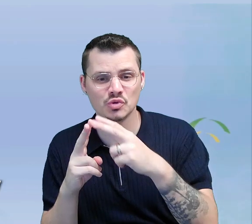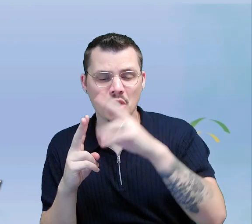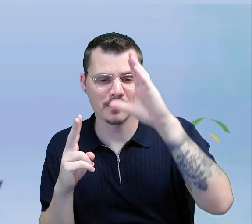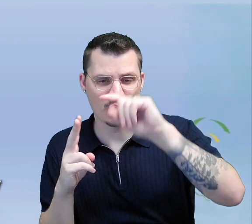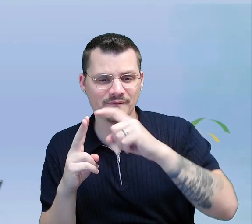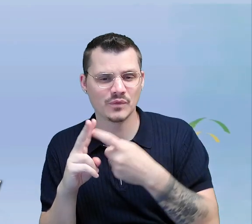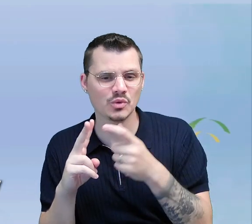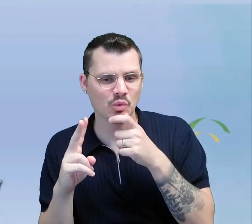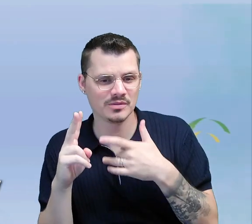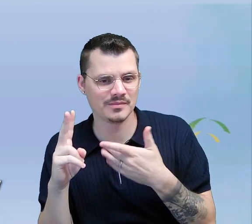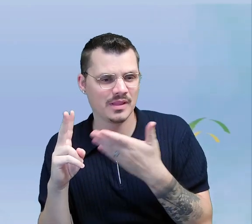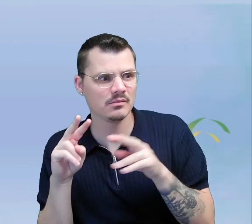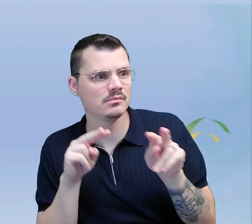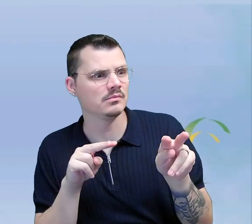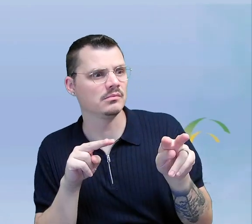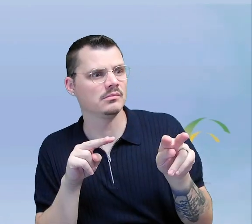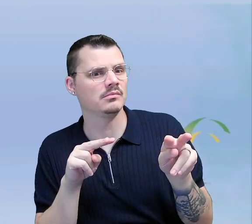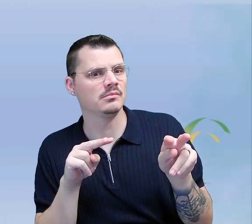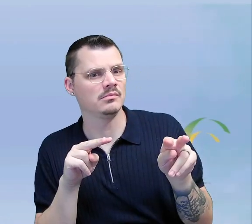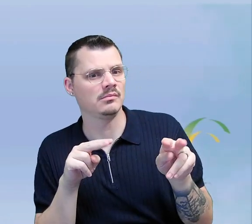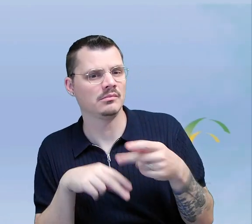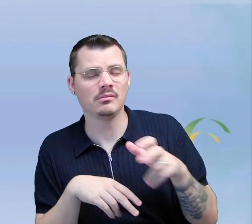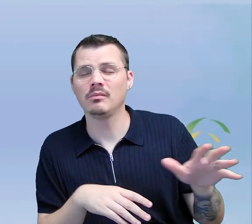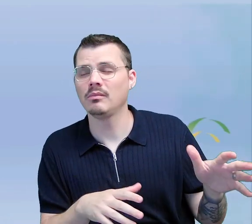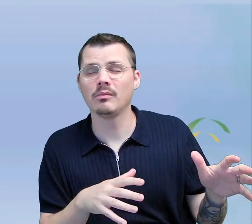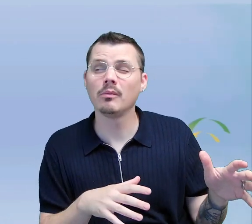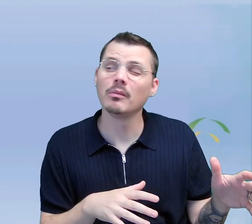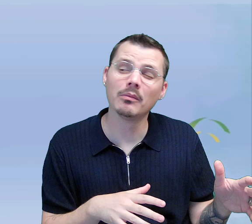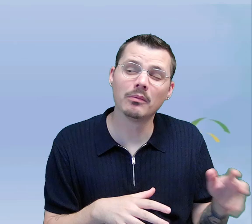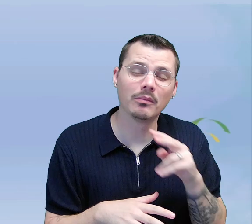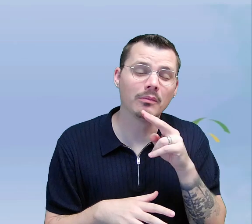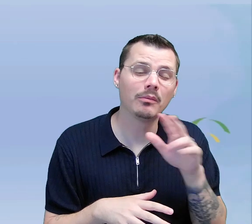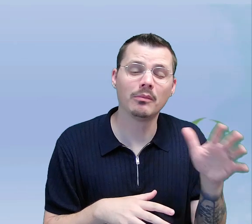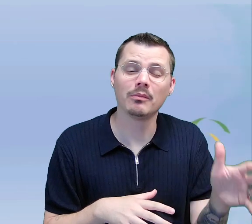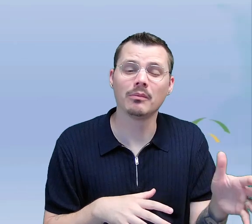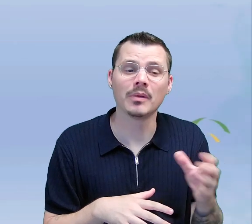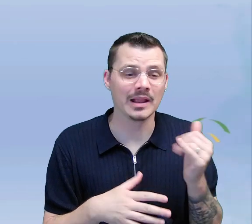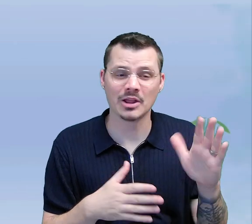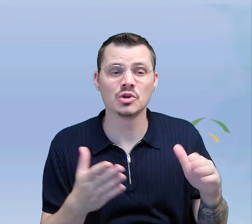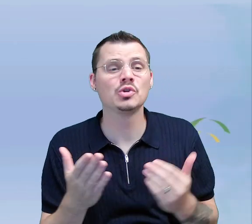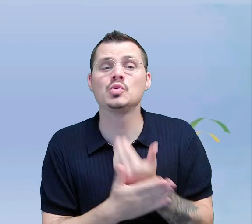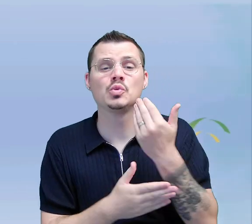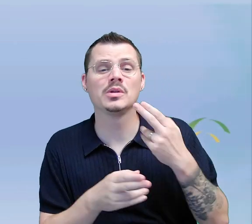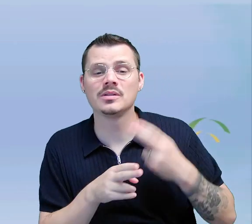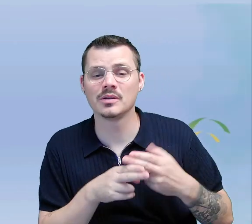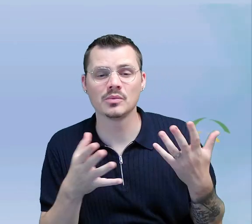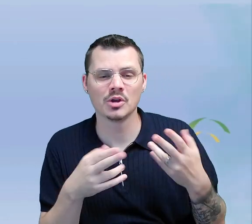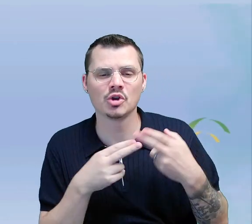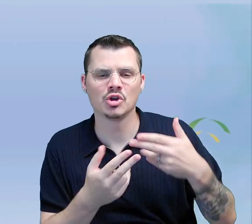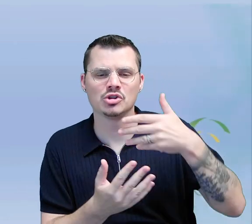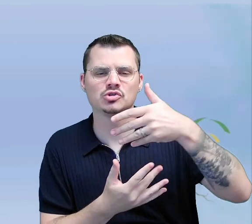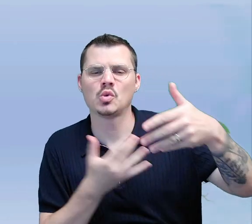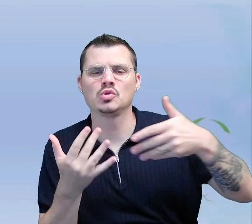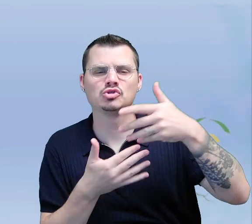her two boyfriends that were typically observing all this going on. And her new nickname is the